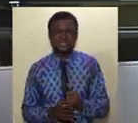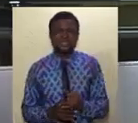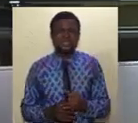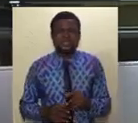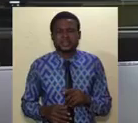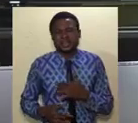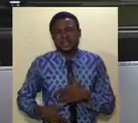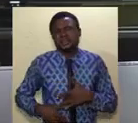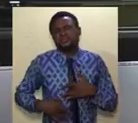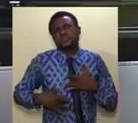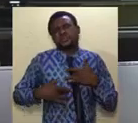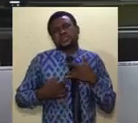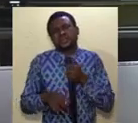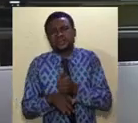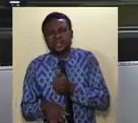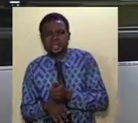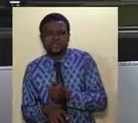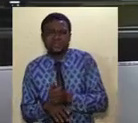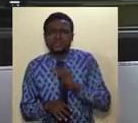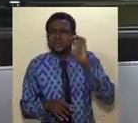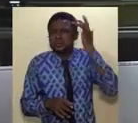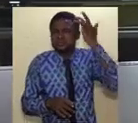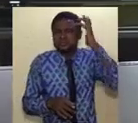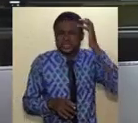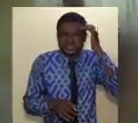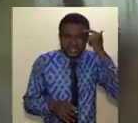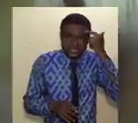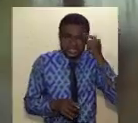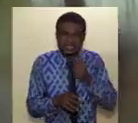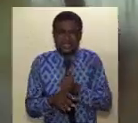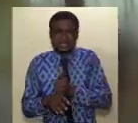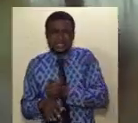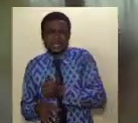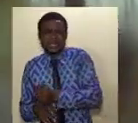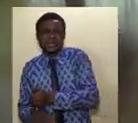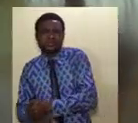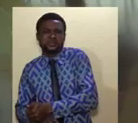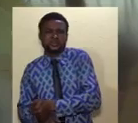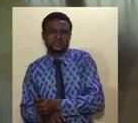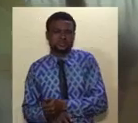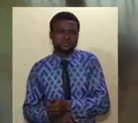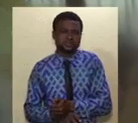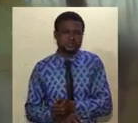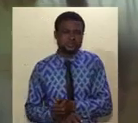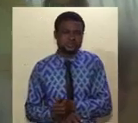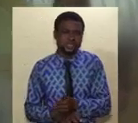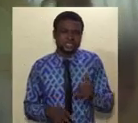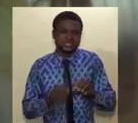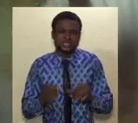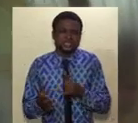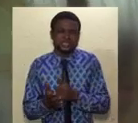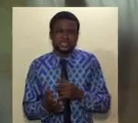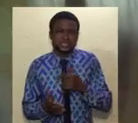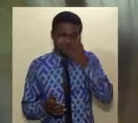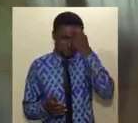abuse, mental abuse, different ways that these children cannot just cope with and they education. Cannot be who they are supposed to be because they have